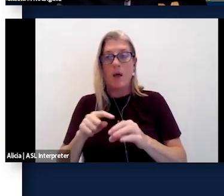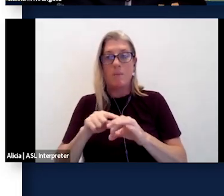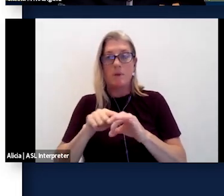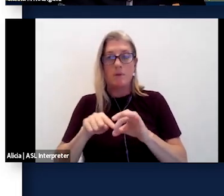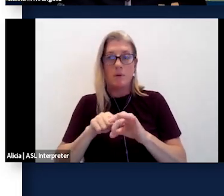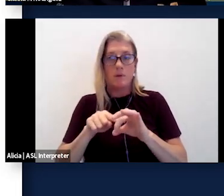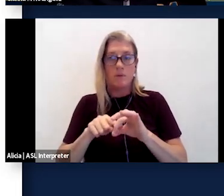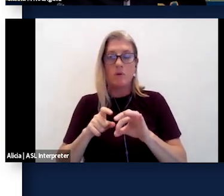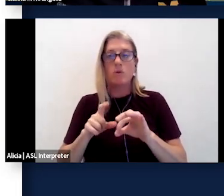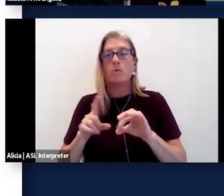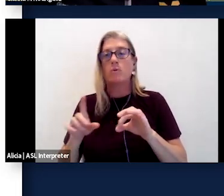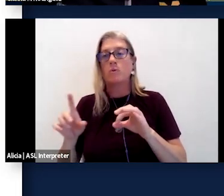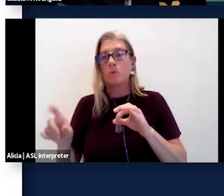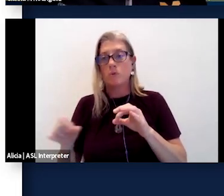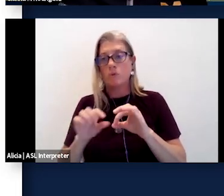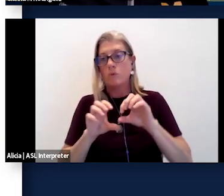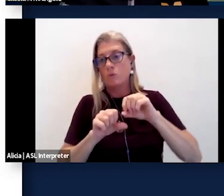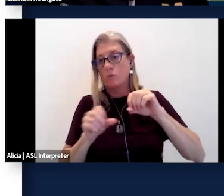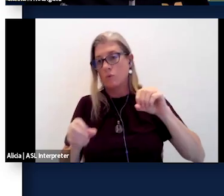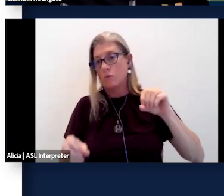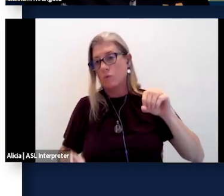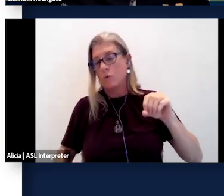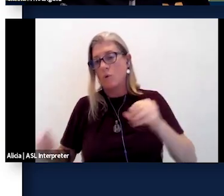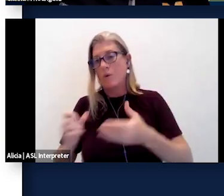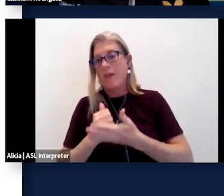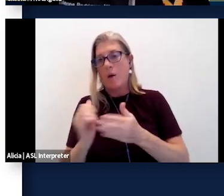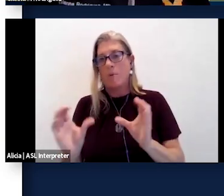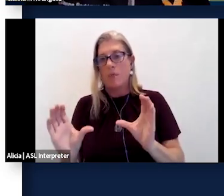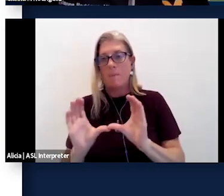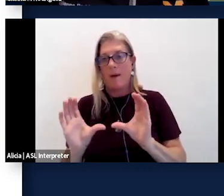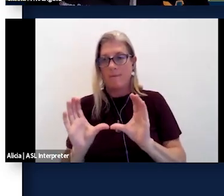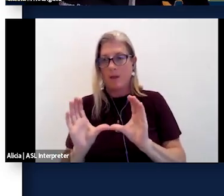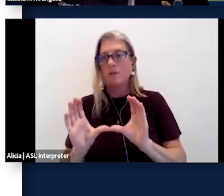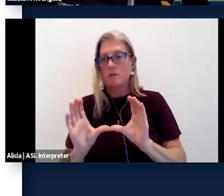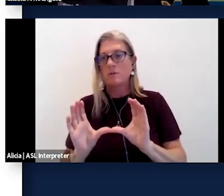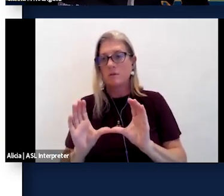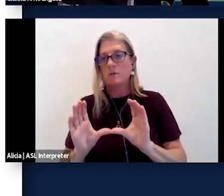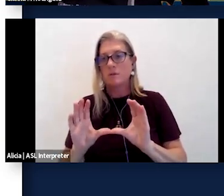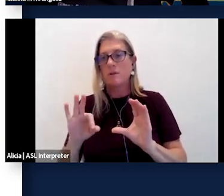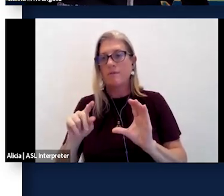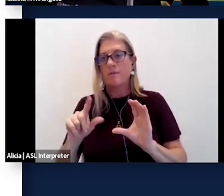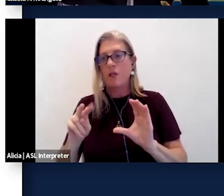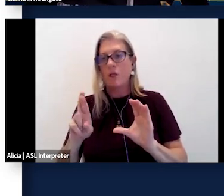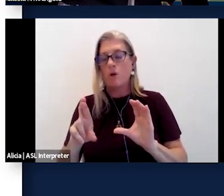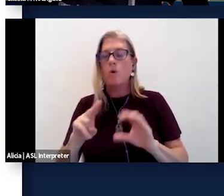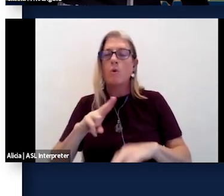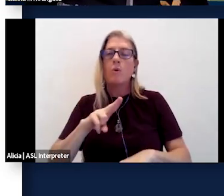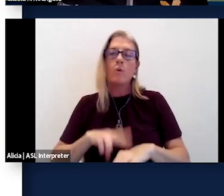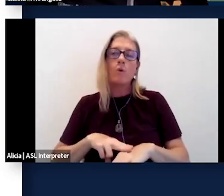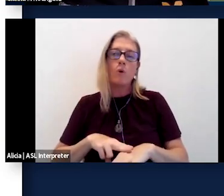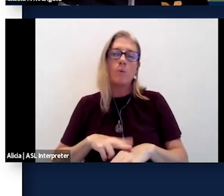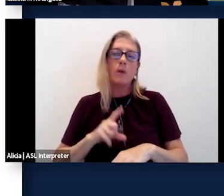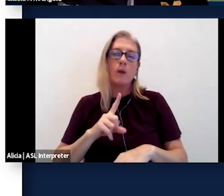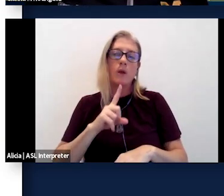the rectum through the sphincters, and with the help of the pelvic floor. So normally it's a really